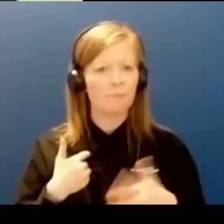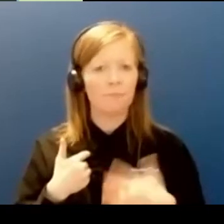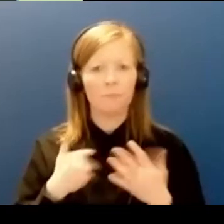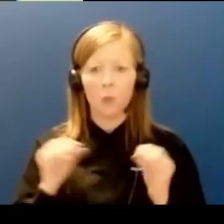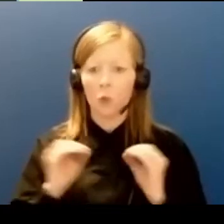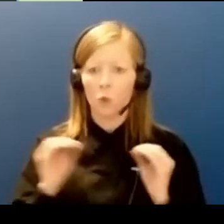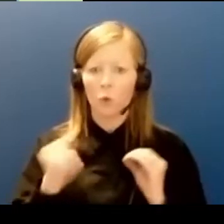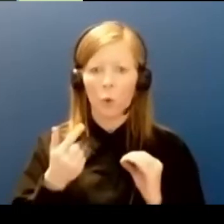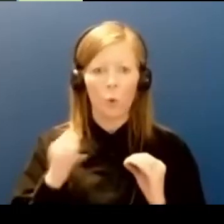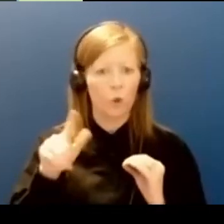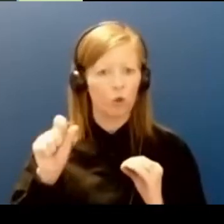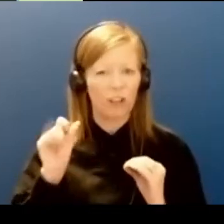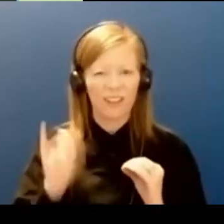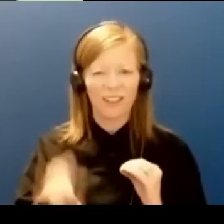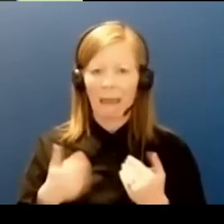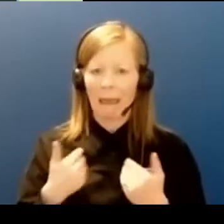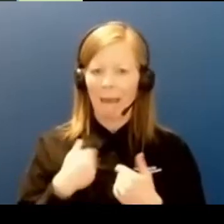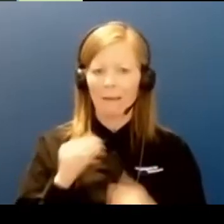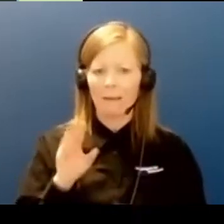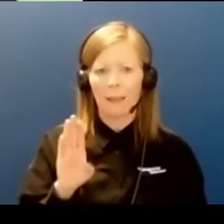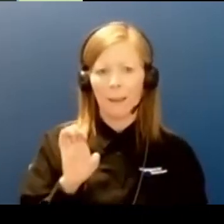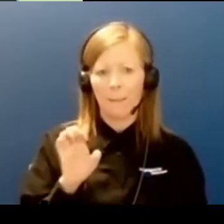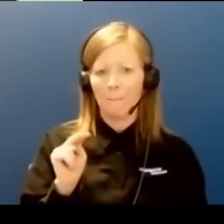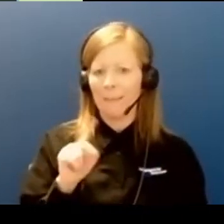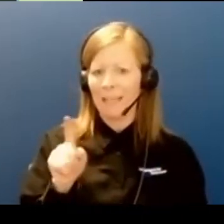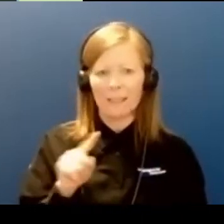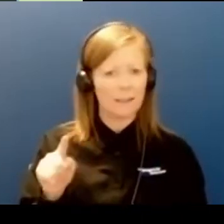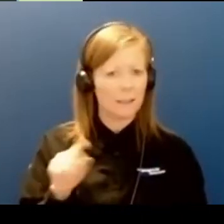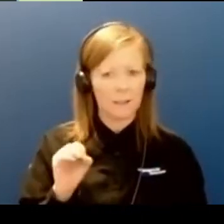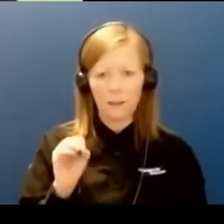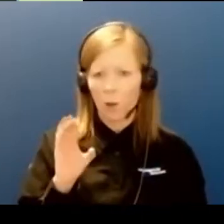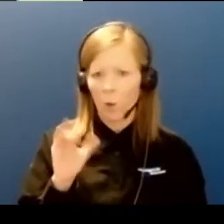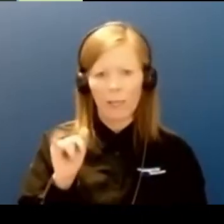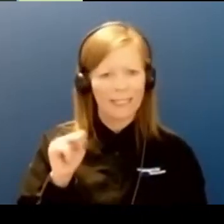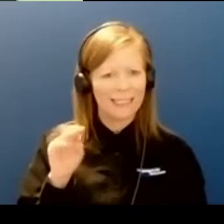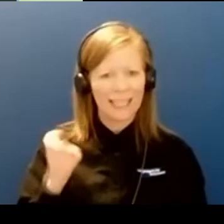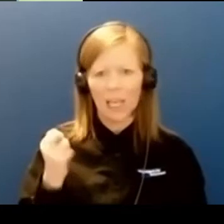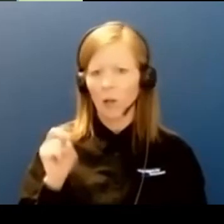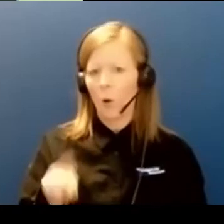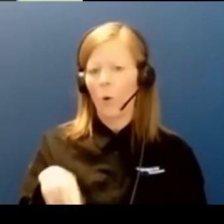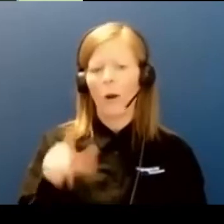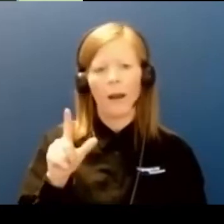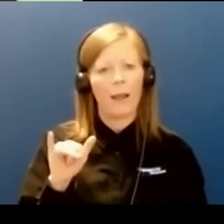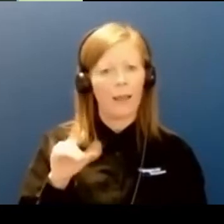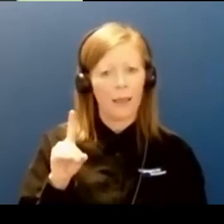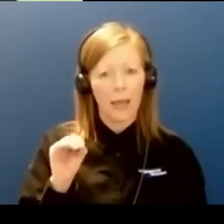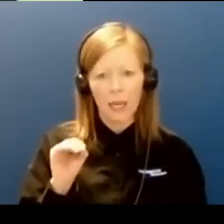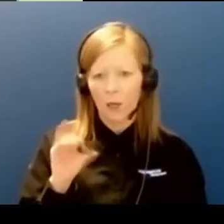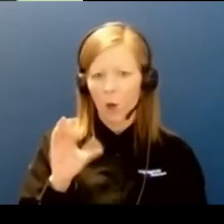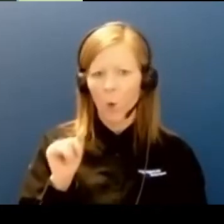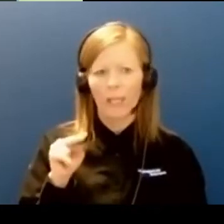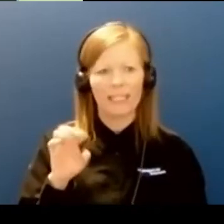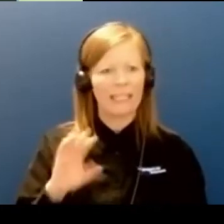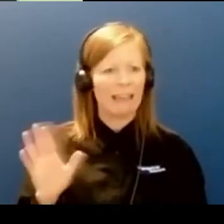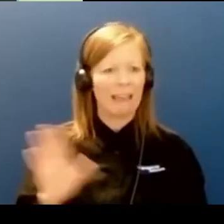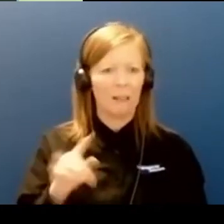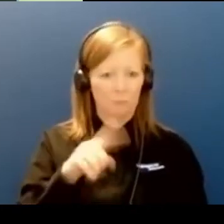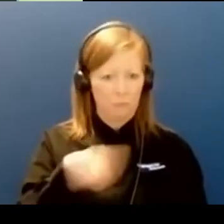gels that contains benzocaine or lidocaine, or this homeopathic, I think I have